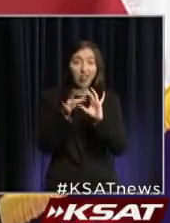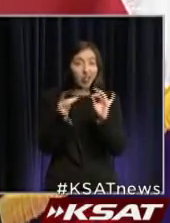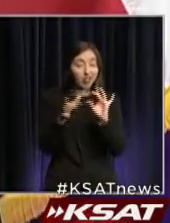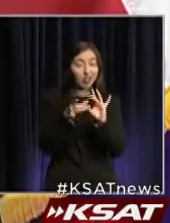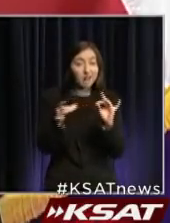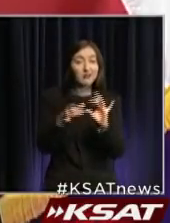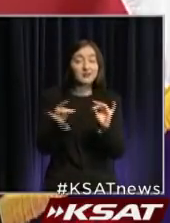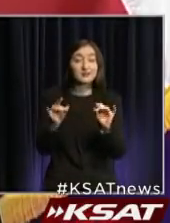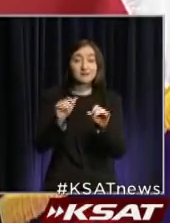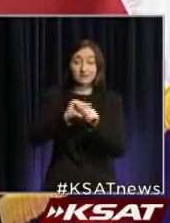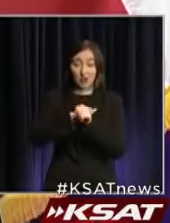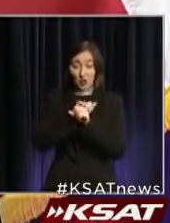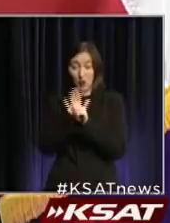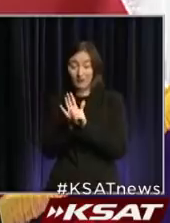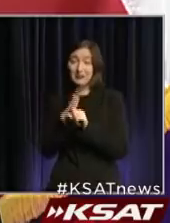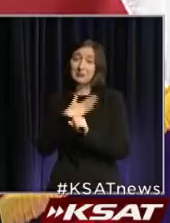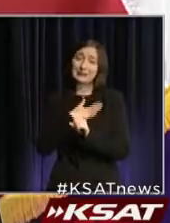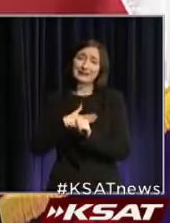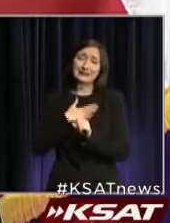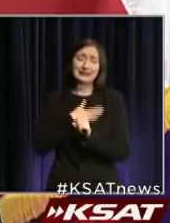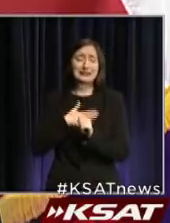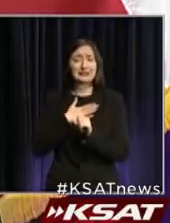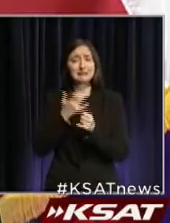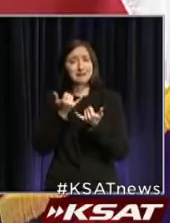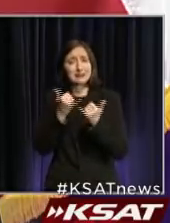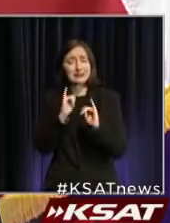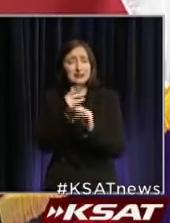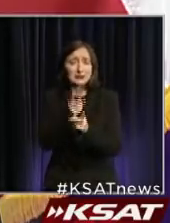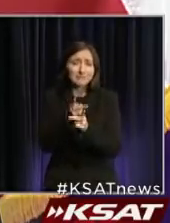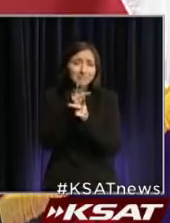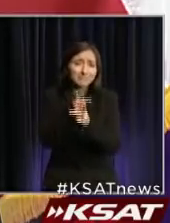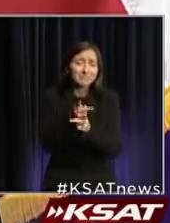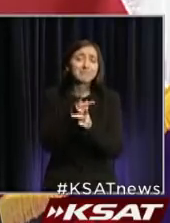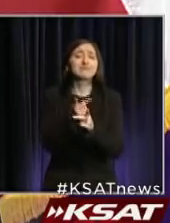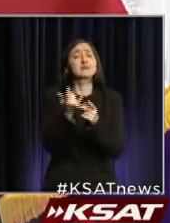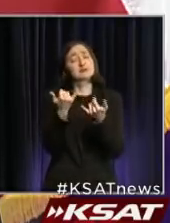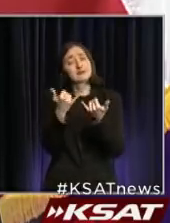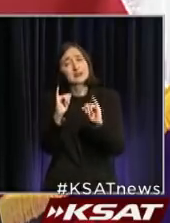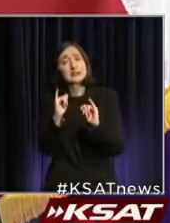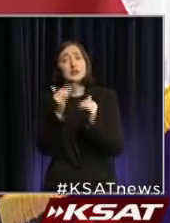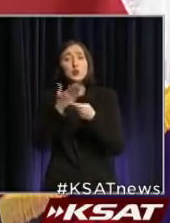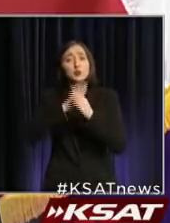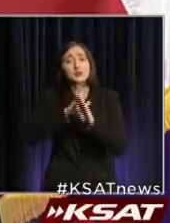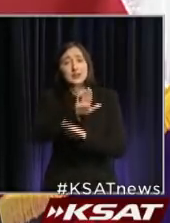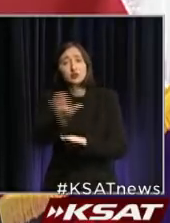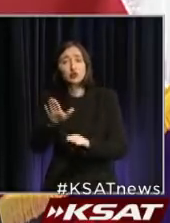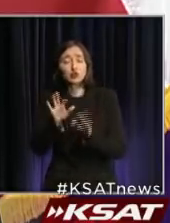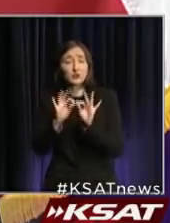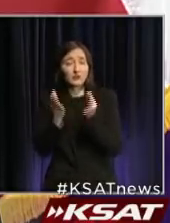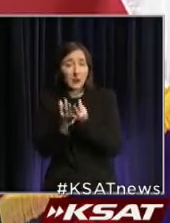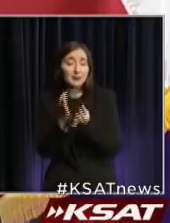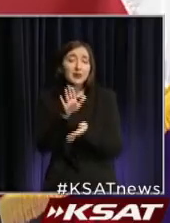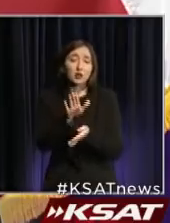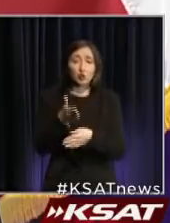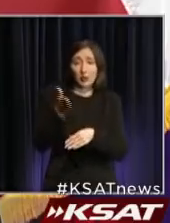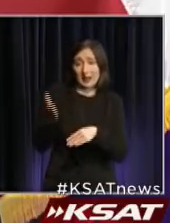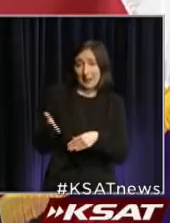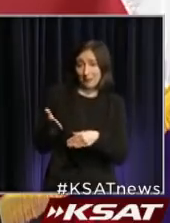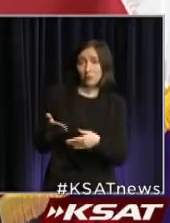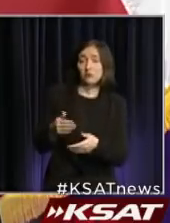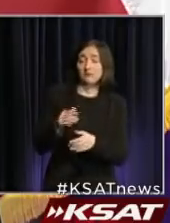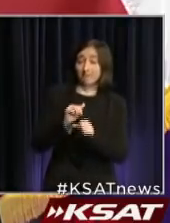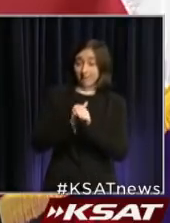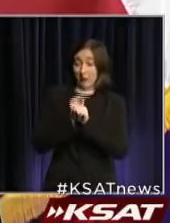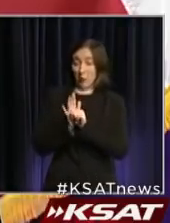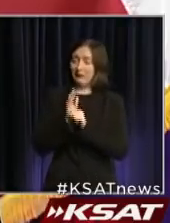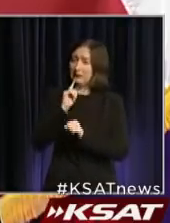continue to get vaccines out. Please do not let your guard down. Continue to protect your neighbors and family members from this virus. As